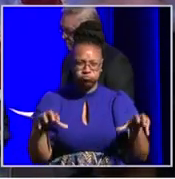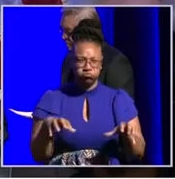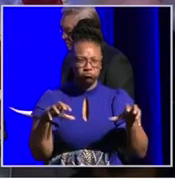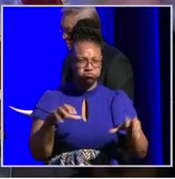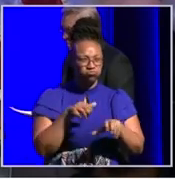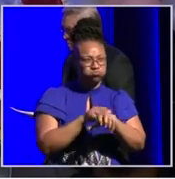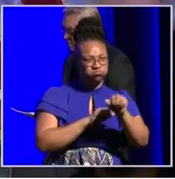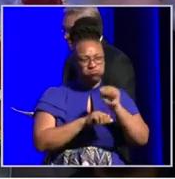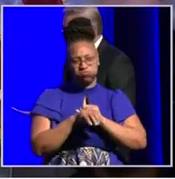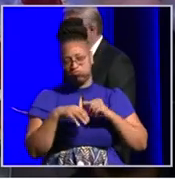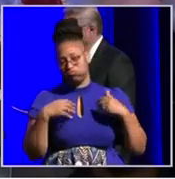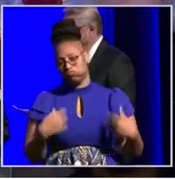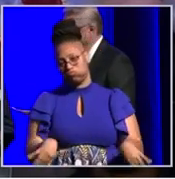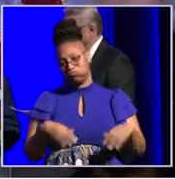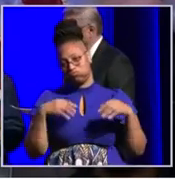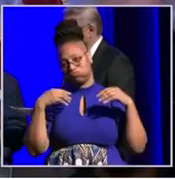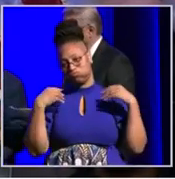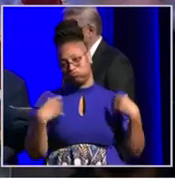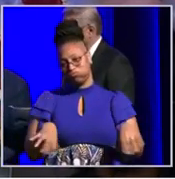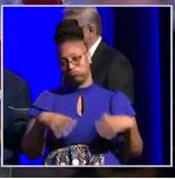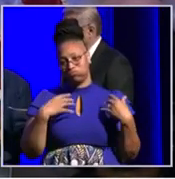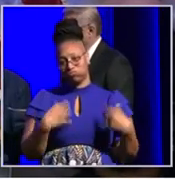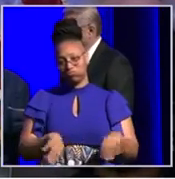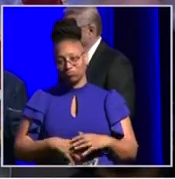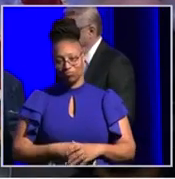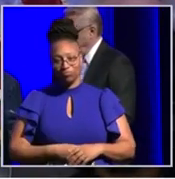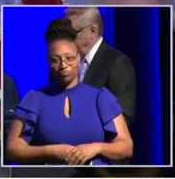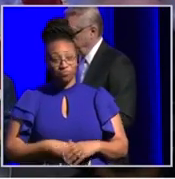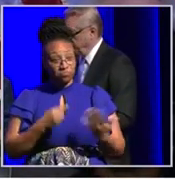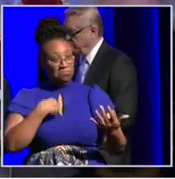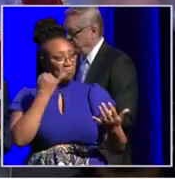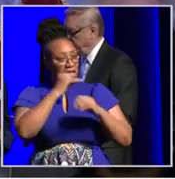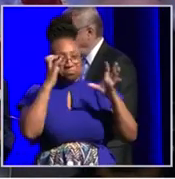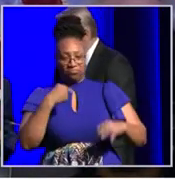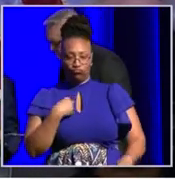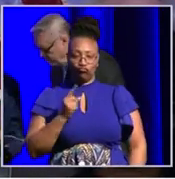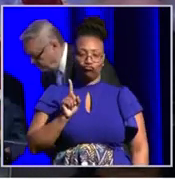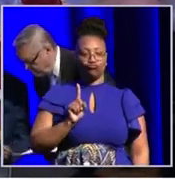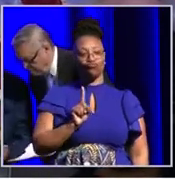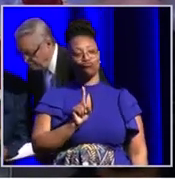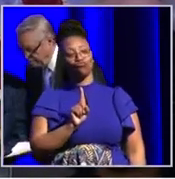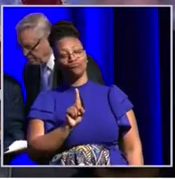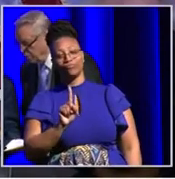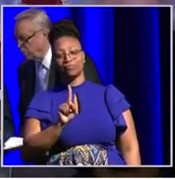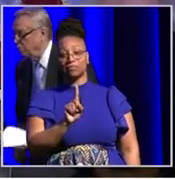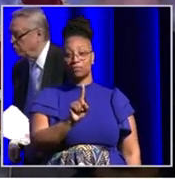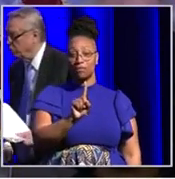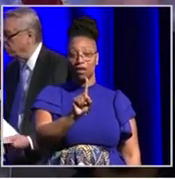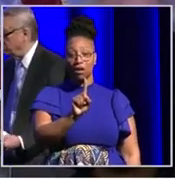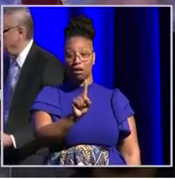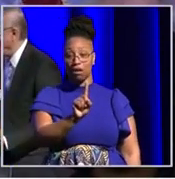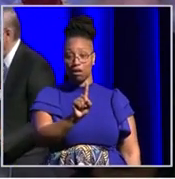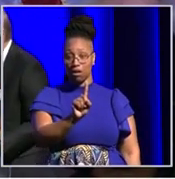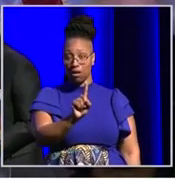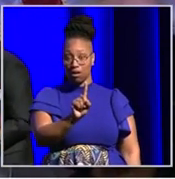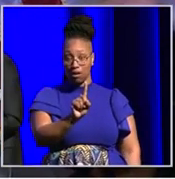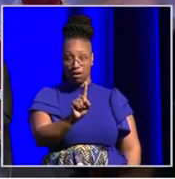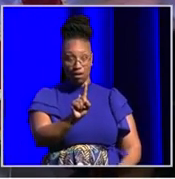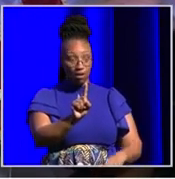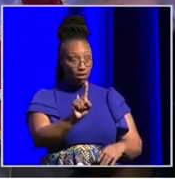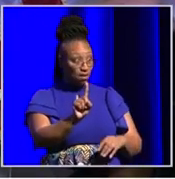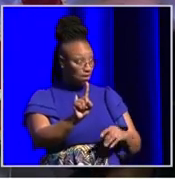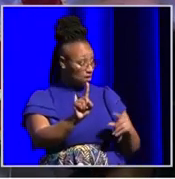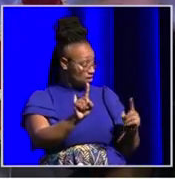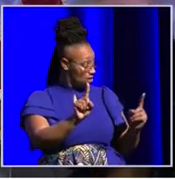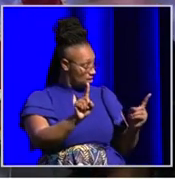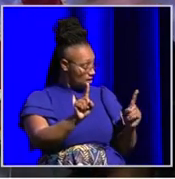said that if you're walking down the right path and you're willing to keep walking, eventually, you're gonna make progress. Together,